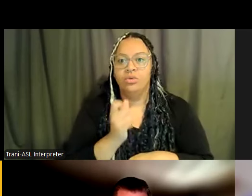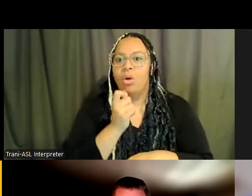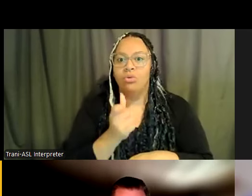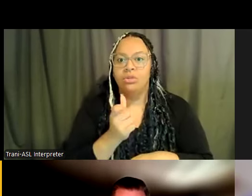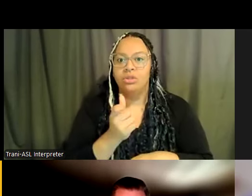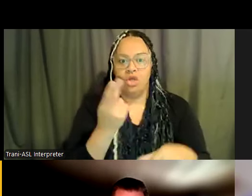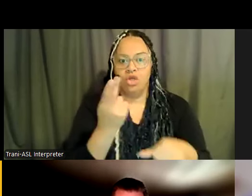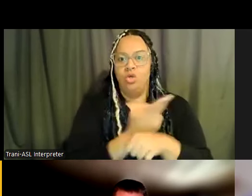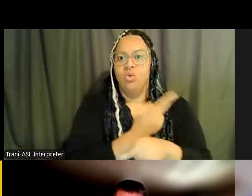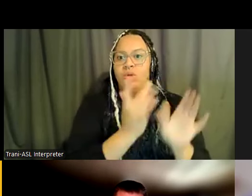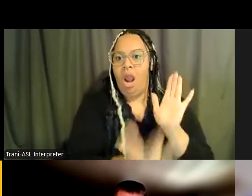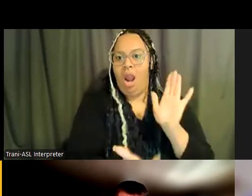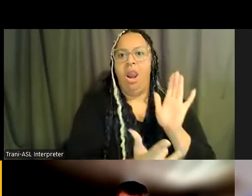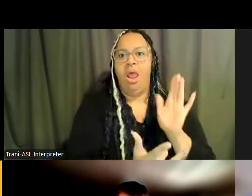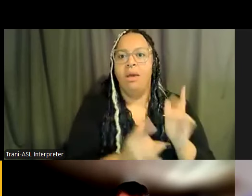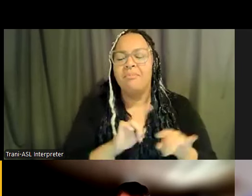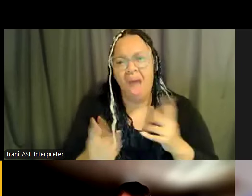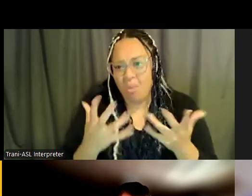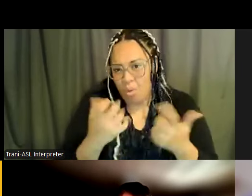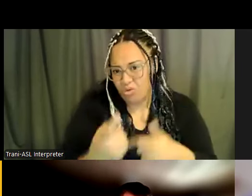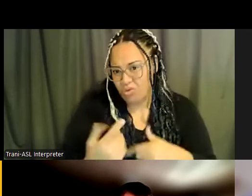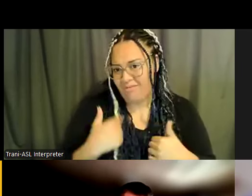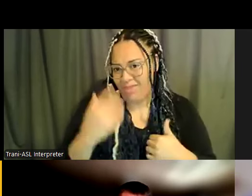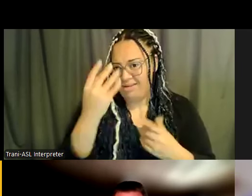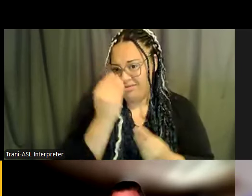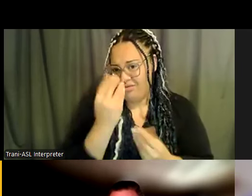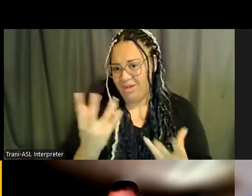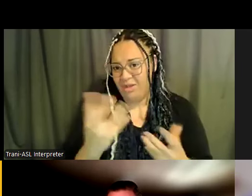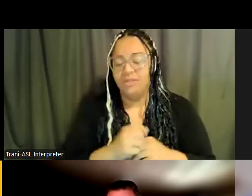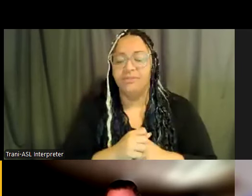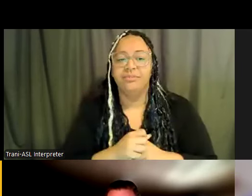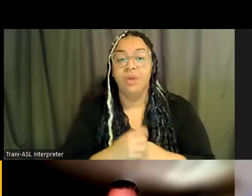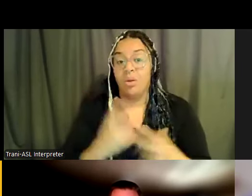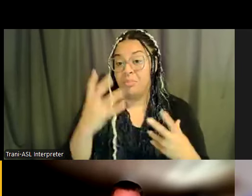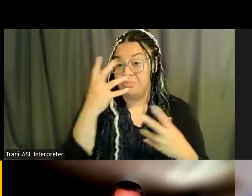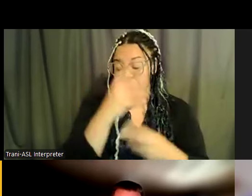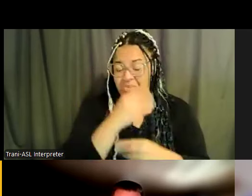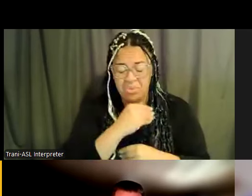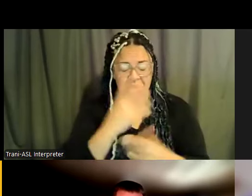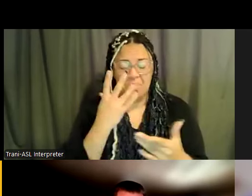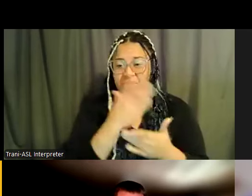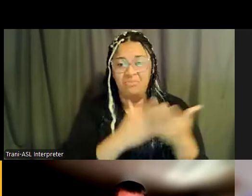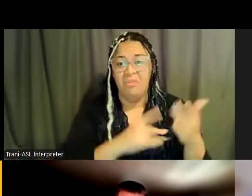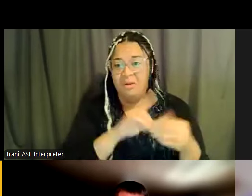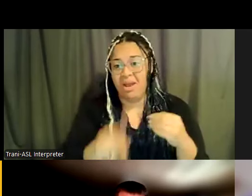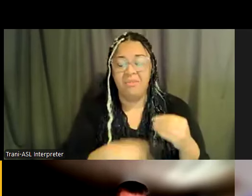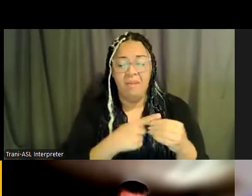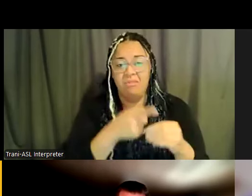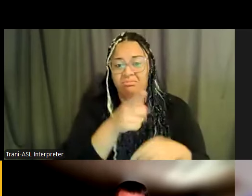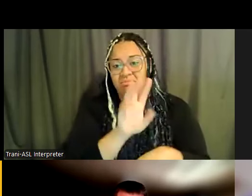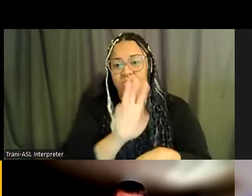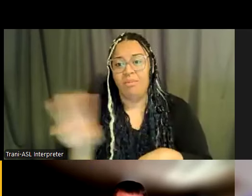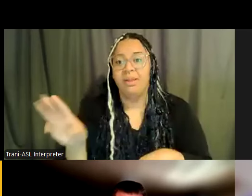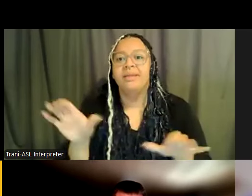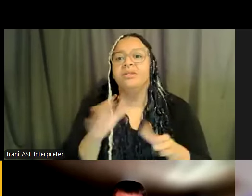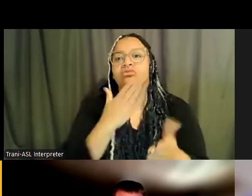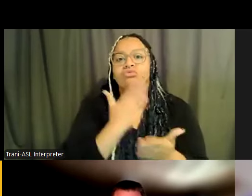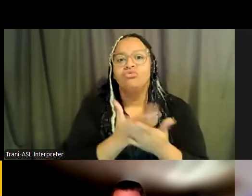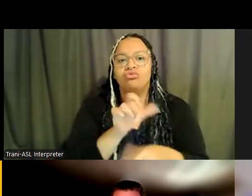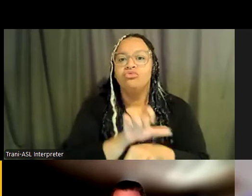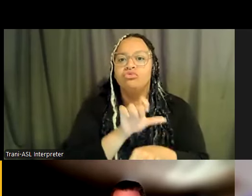I definitely want you to have this information. So one of the beautiful things about this website is it really does a good job